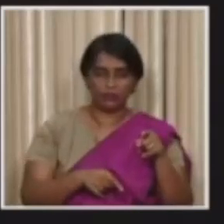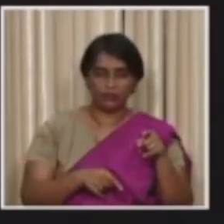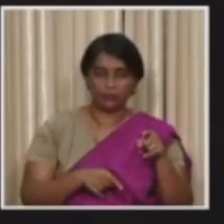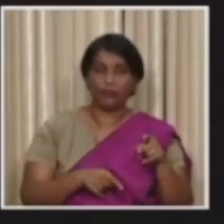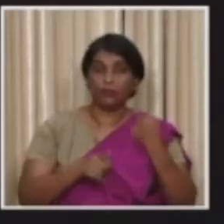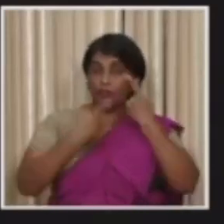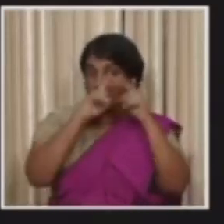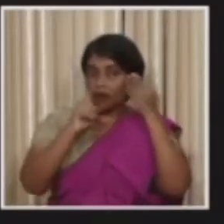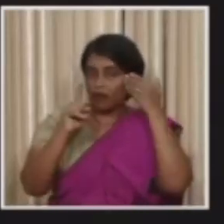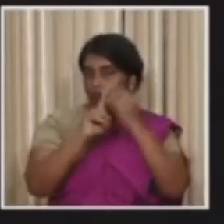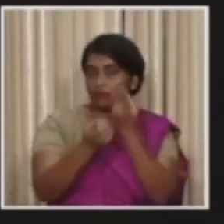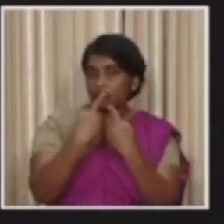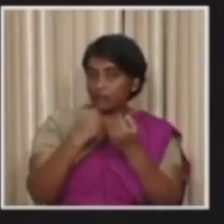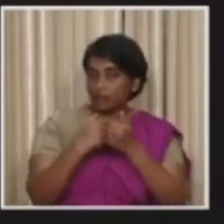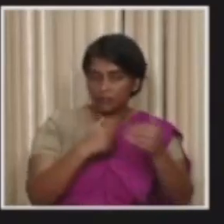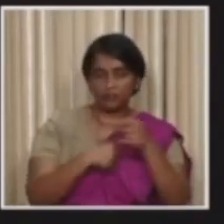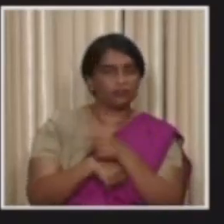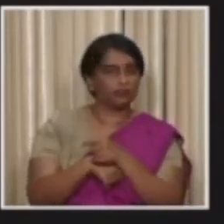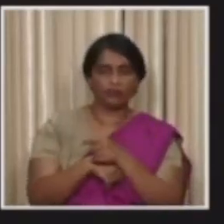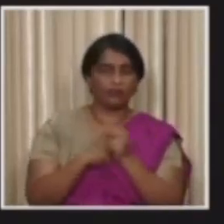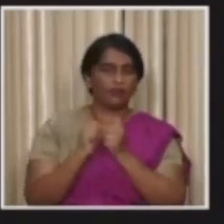those processes. It's very, very important.